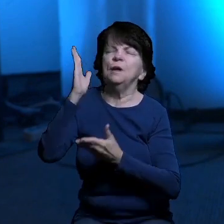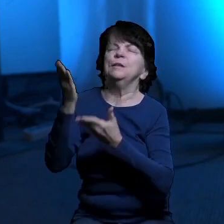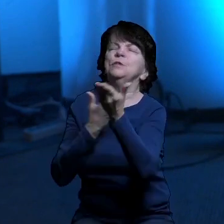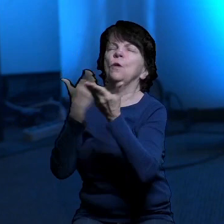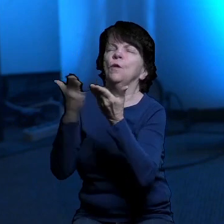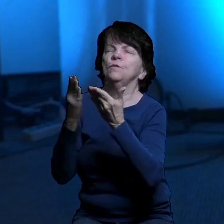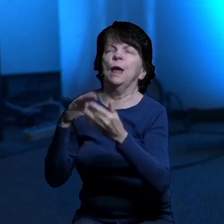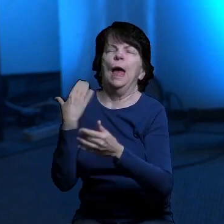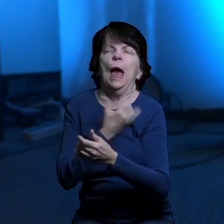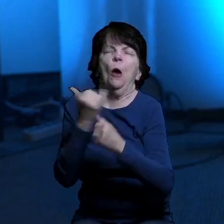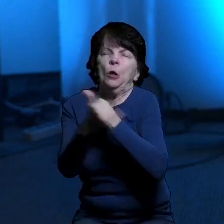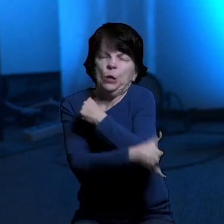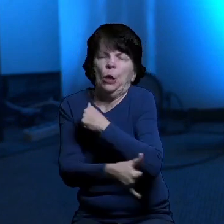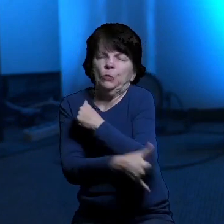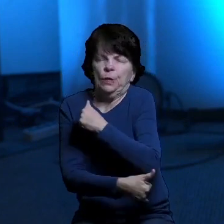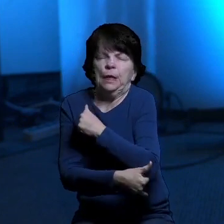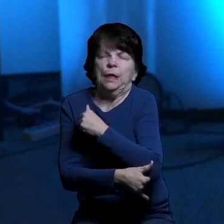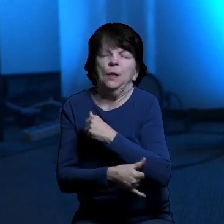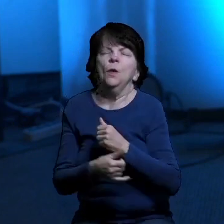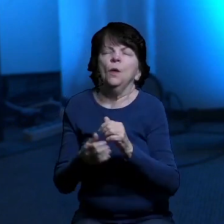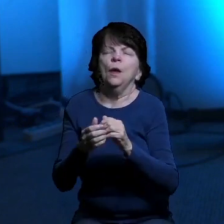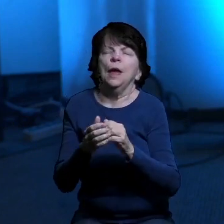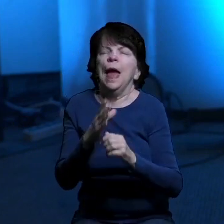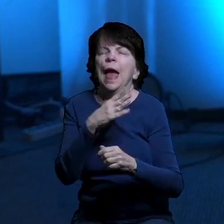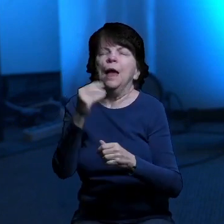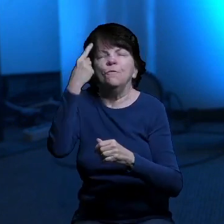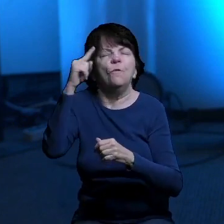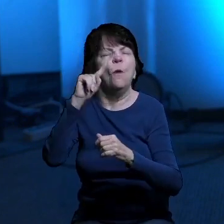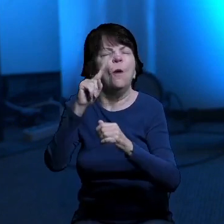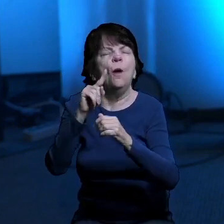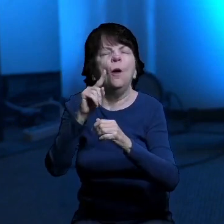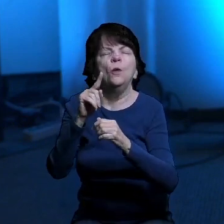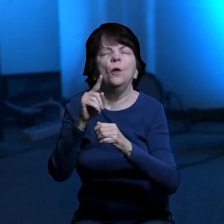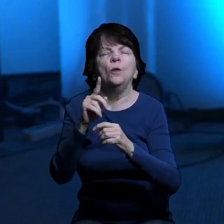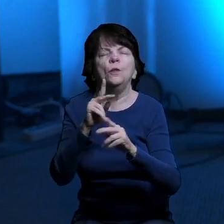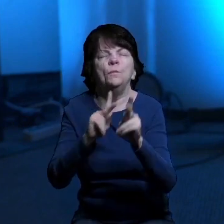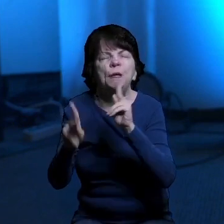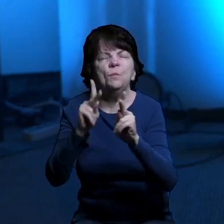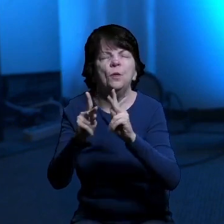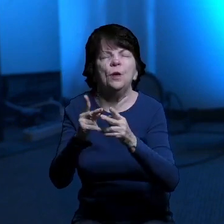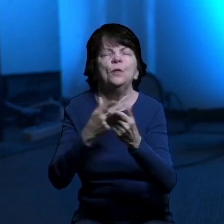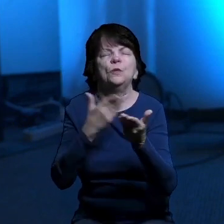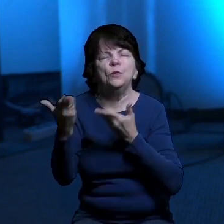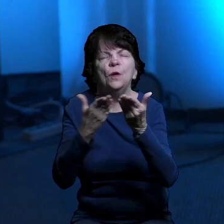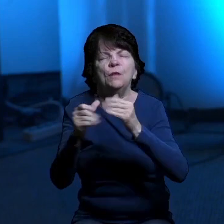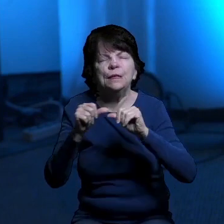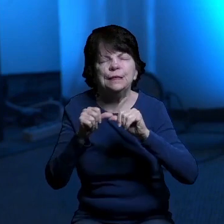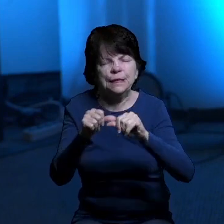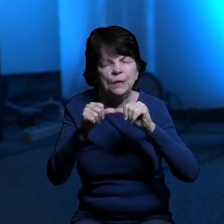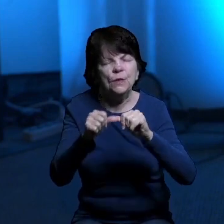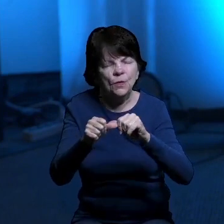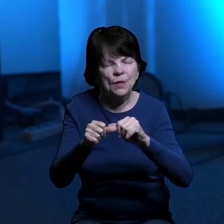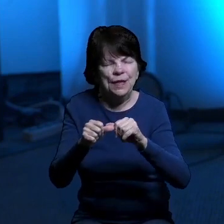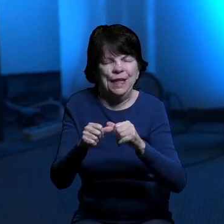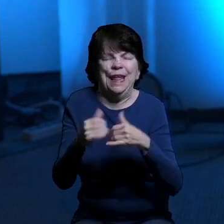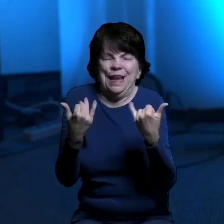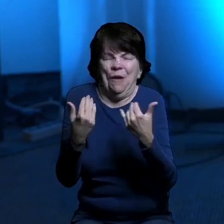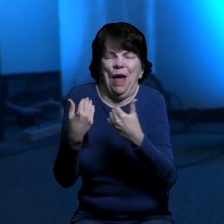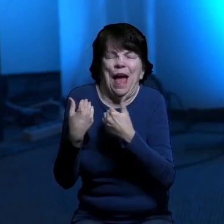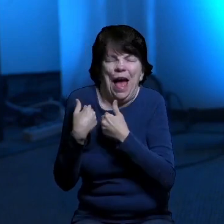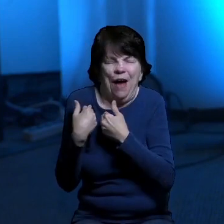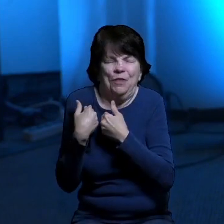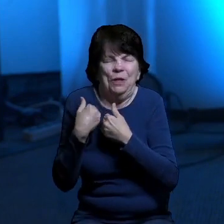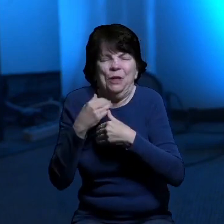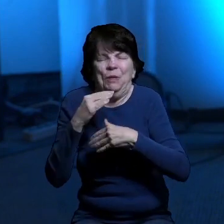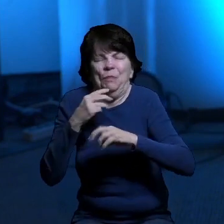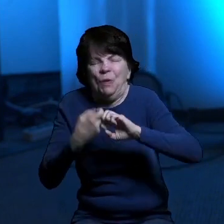we pray for those who are still carrying the baggage of war. Father, those who struggle with PTSD, Lord, we pray that you